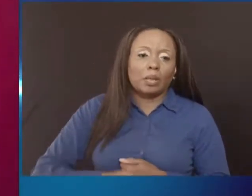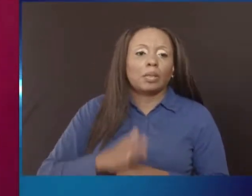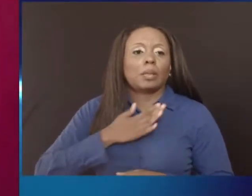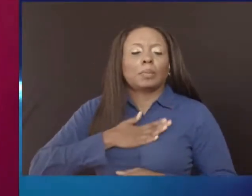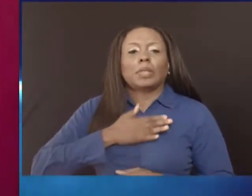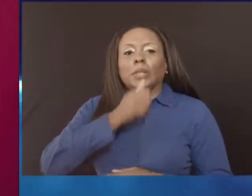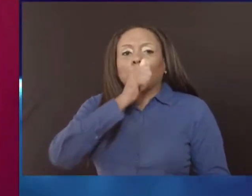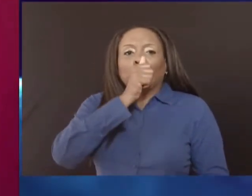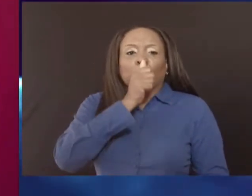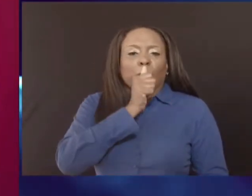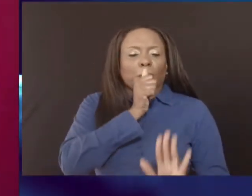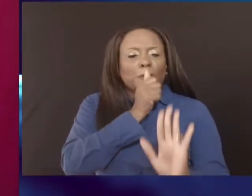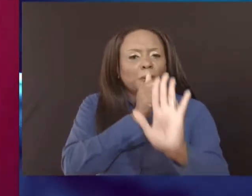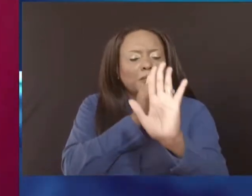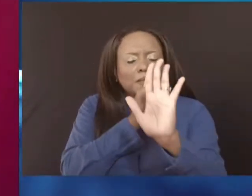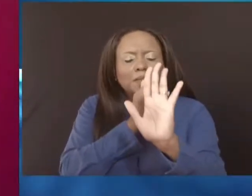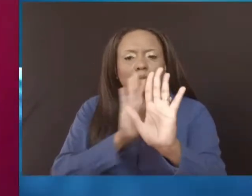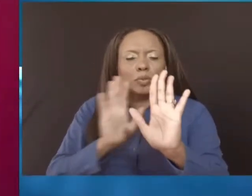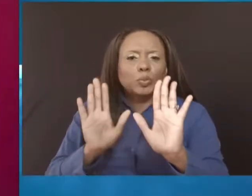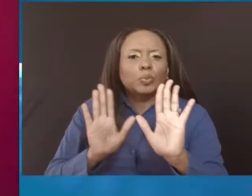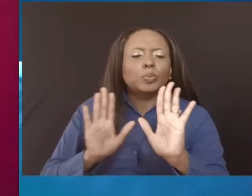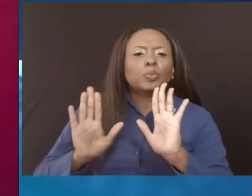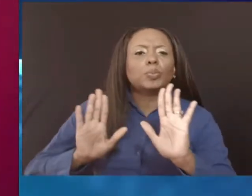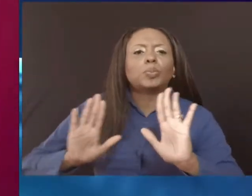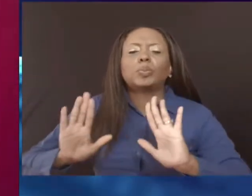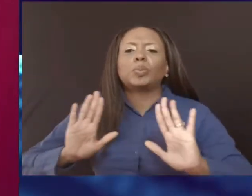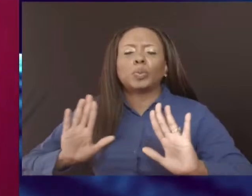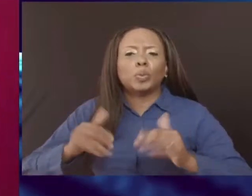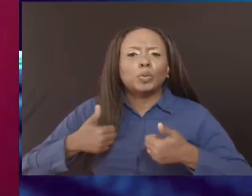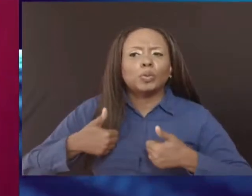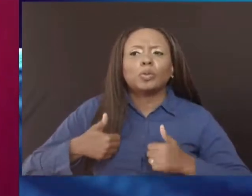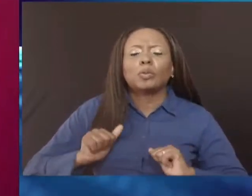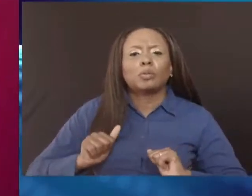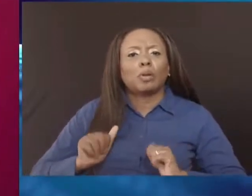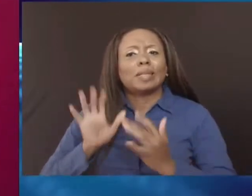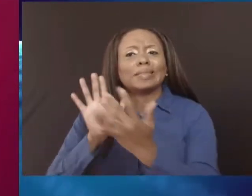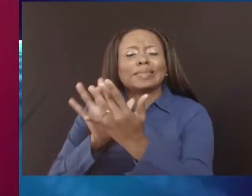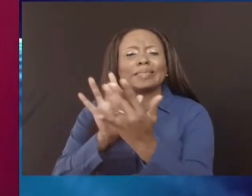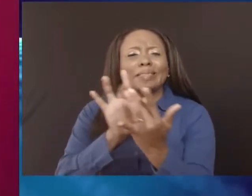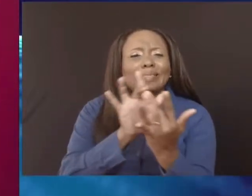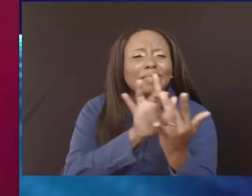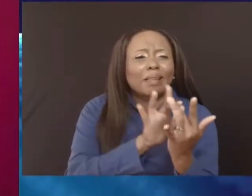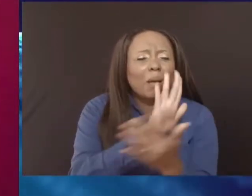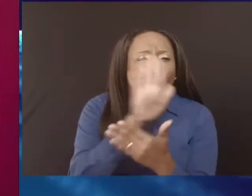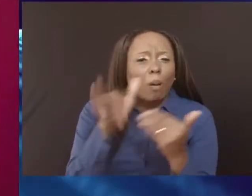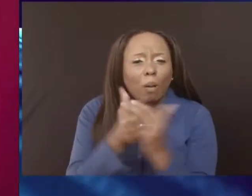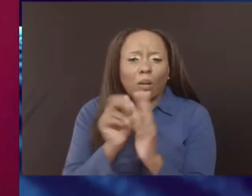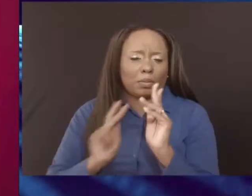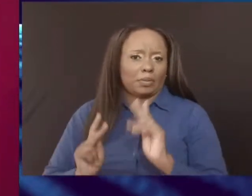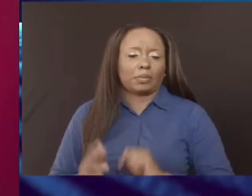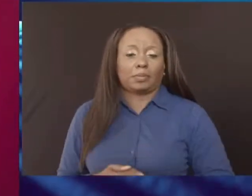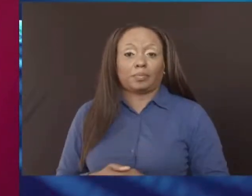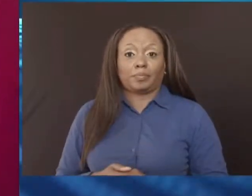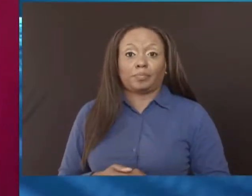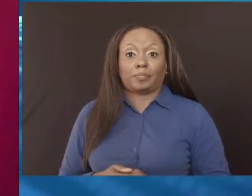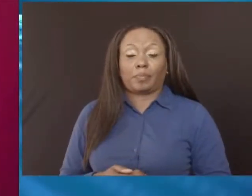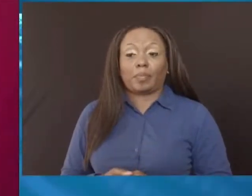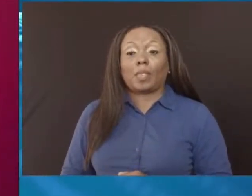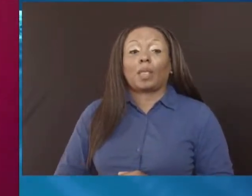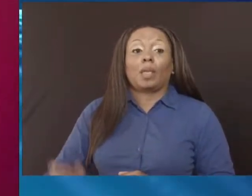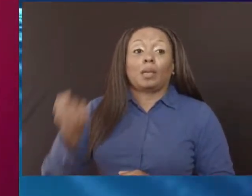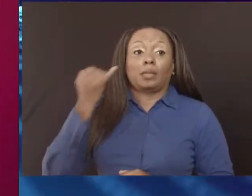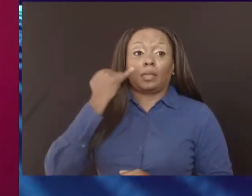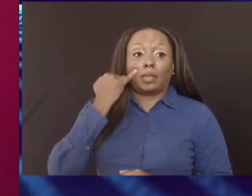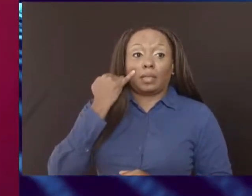bear with us. We are working very hard and we're trying to get to every single person. I also need to emphasize that if you are in